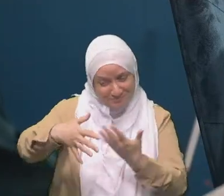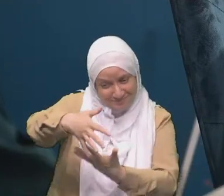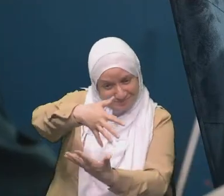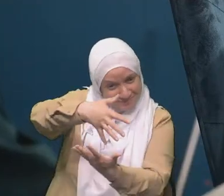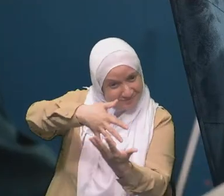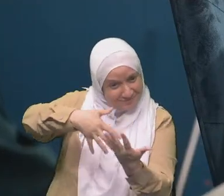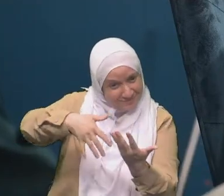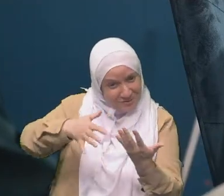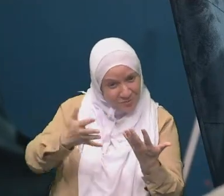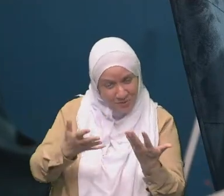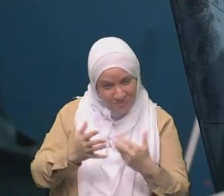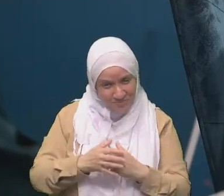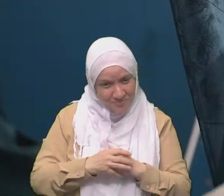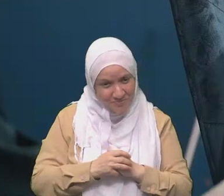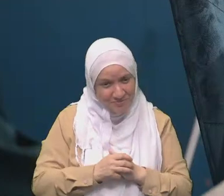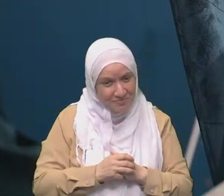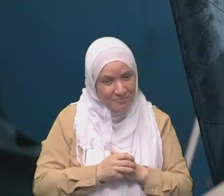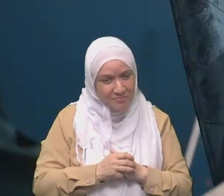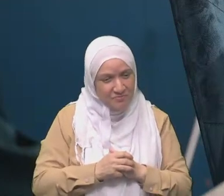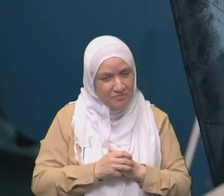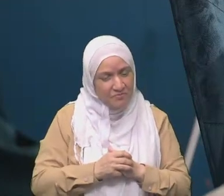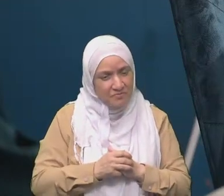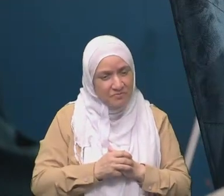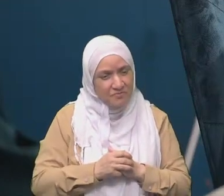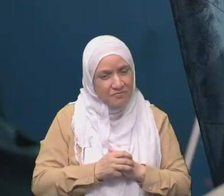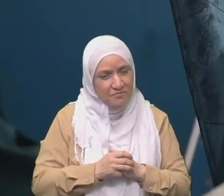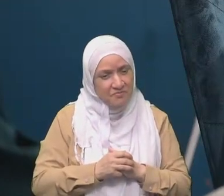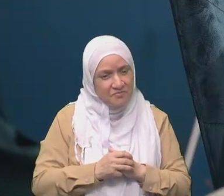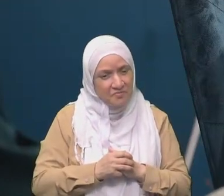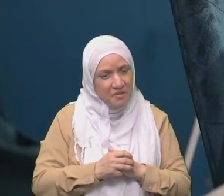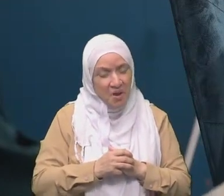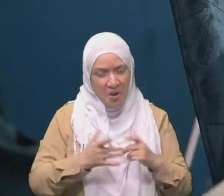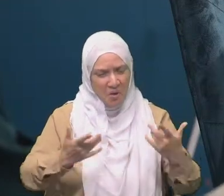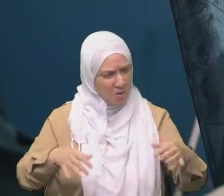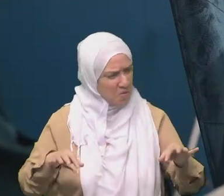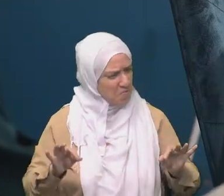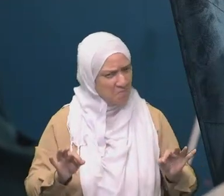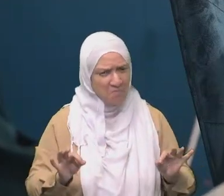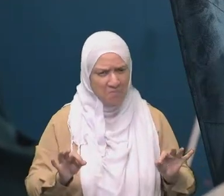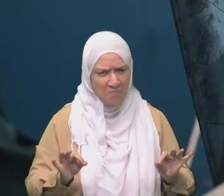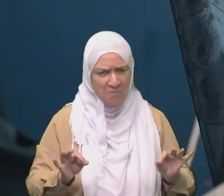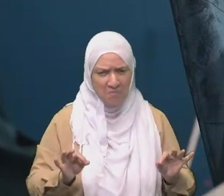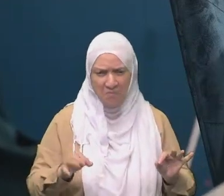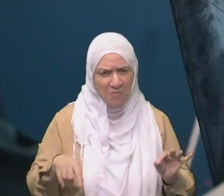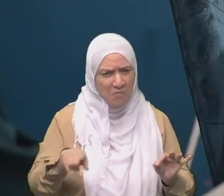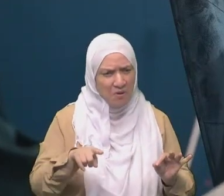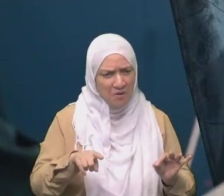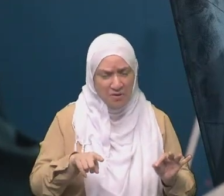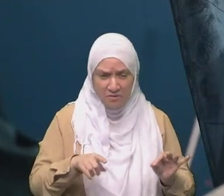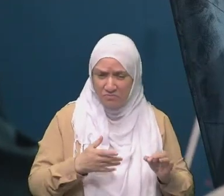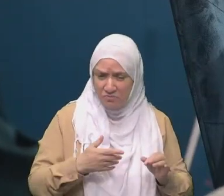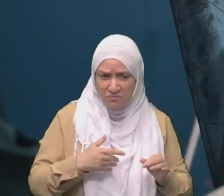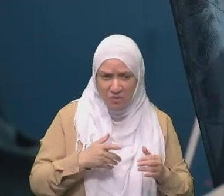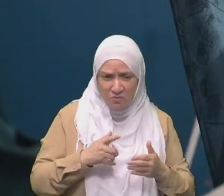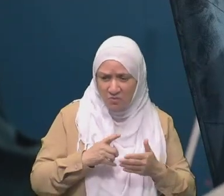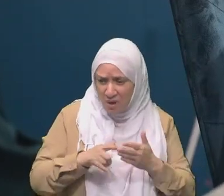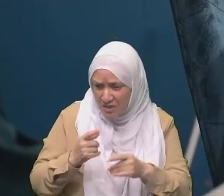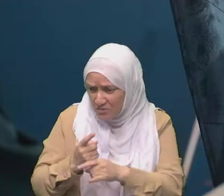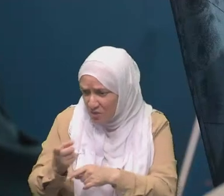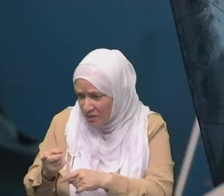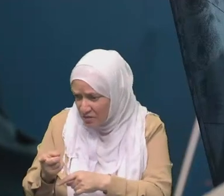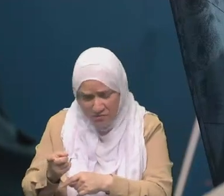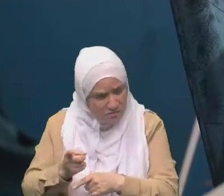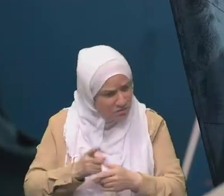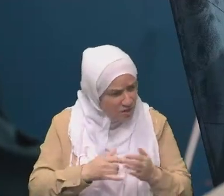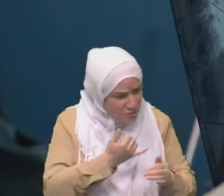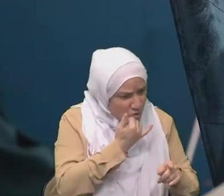any regard of what is right and what is wrong and who decides what is considered appropriate or inappropriate. Completely, we removed all the boundaries